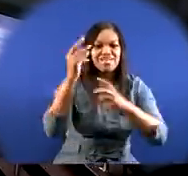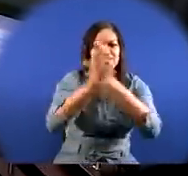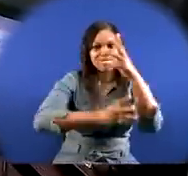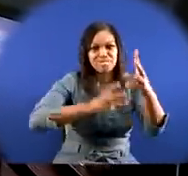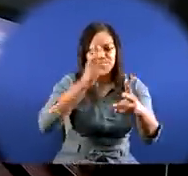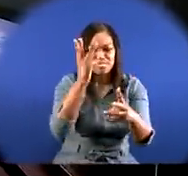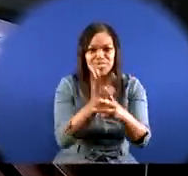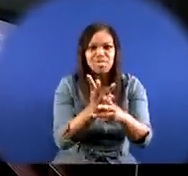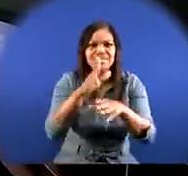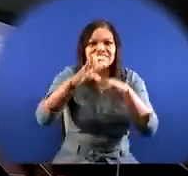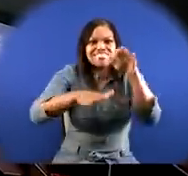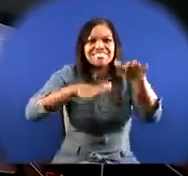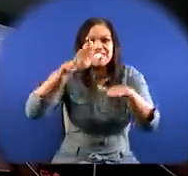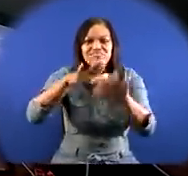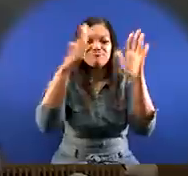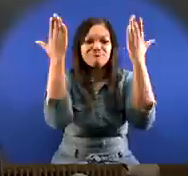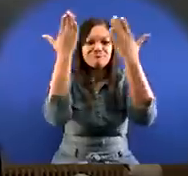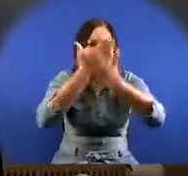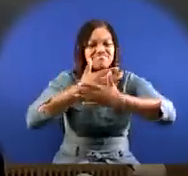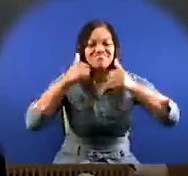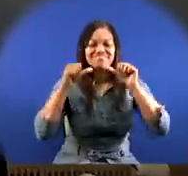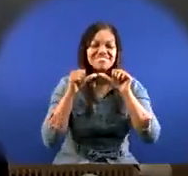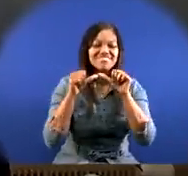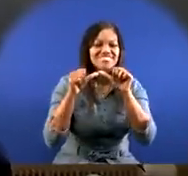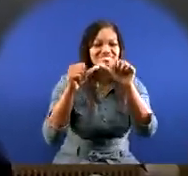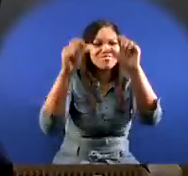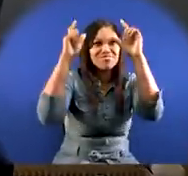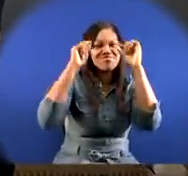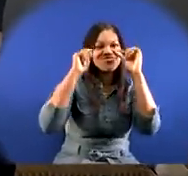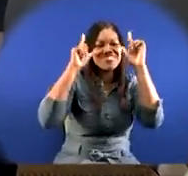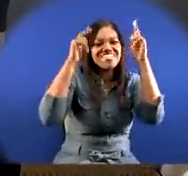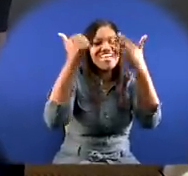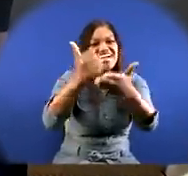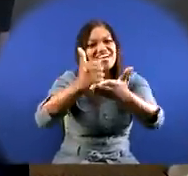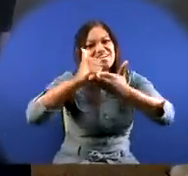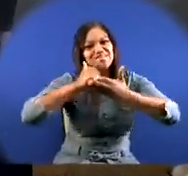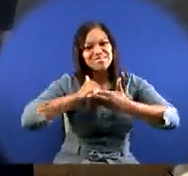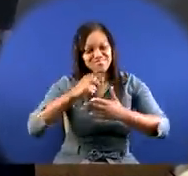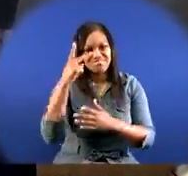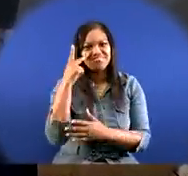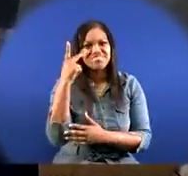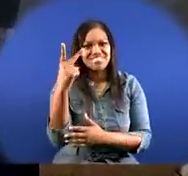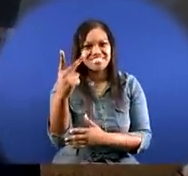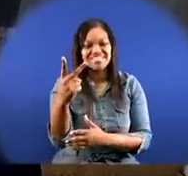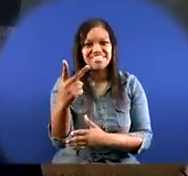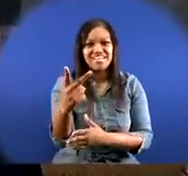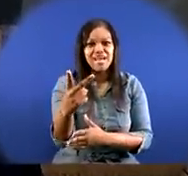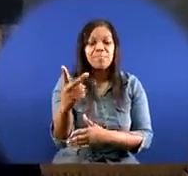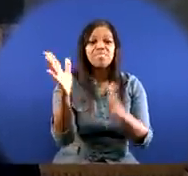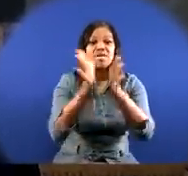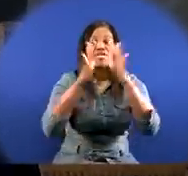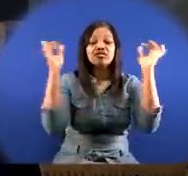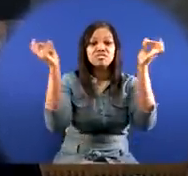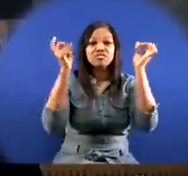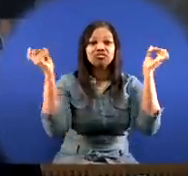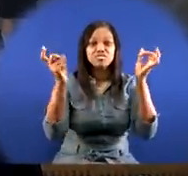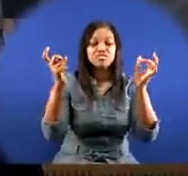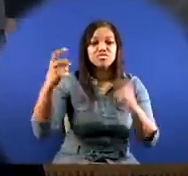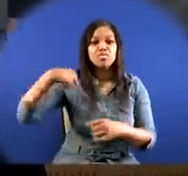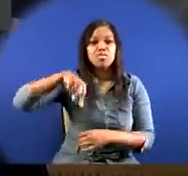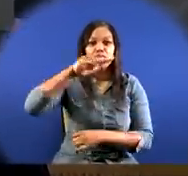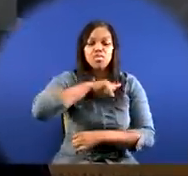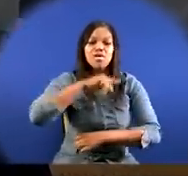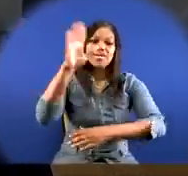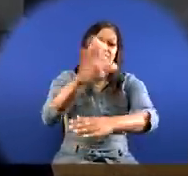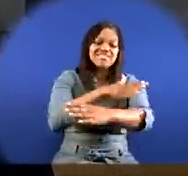is continually opening our eyes so we can see. Hallelujah. We're going to sing this worship song together. We want